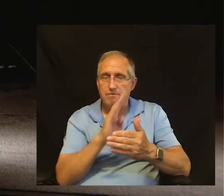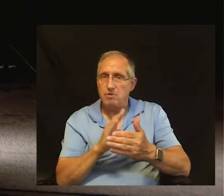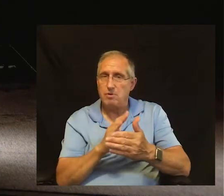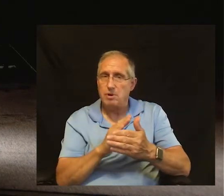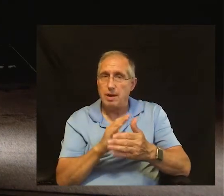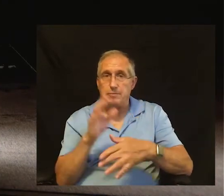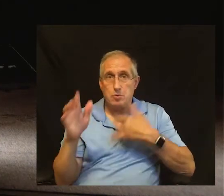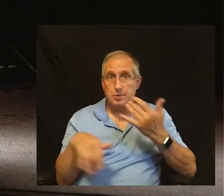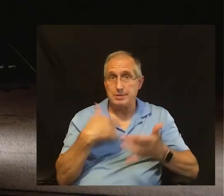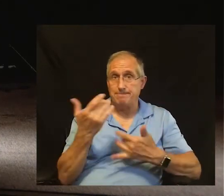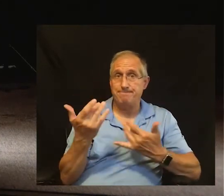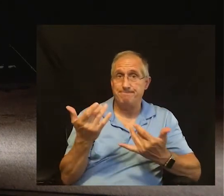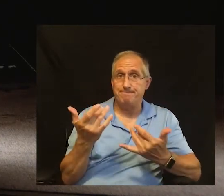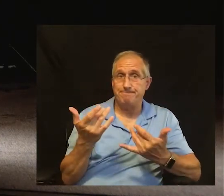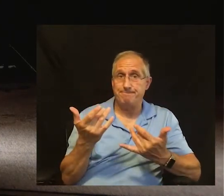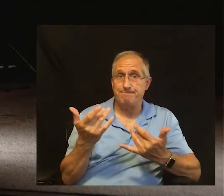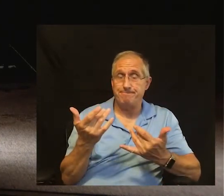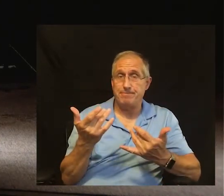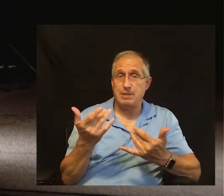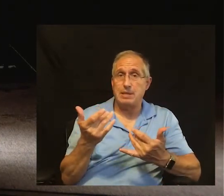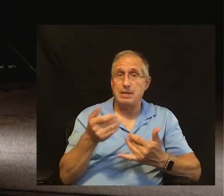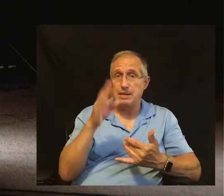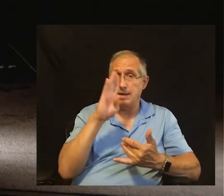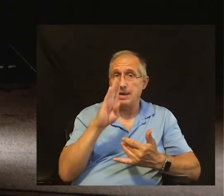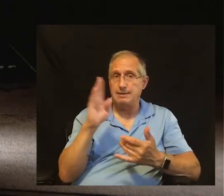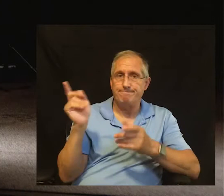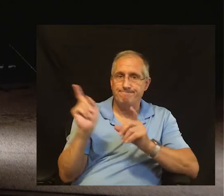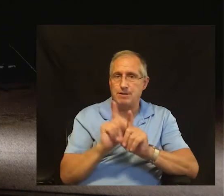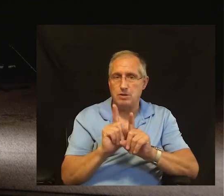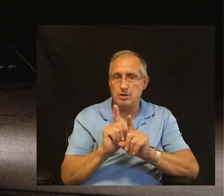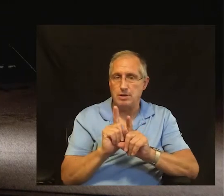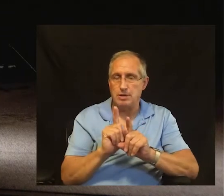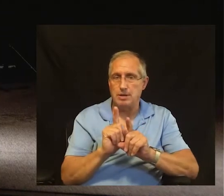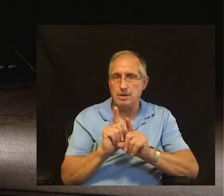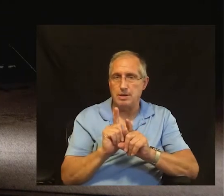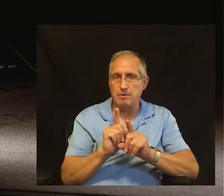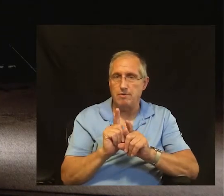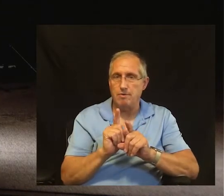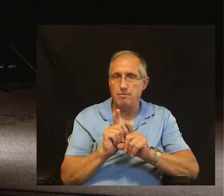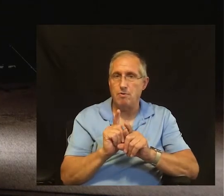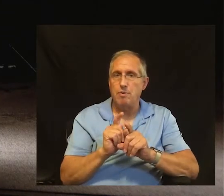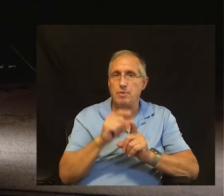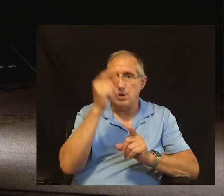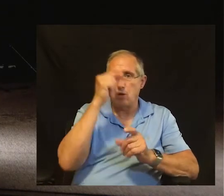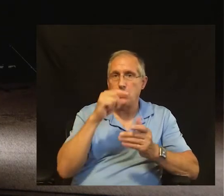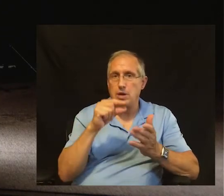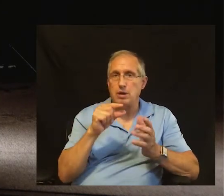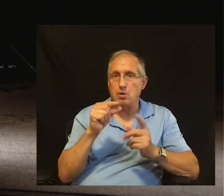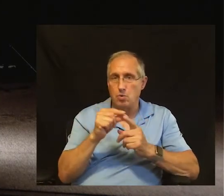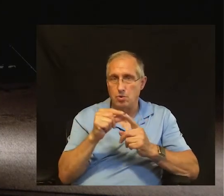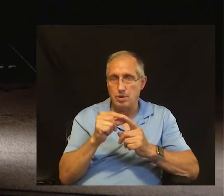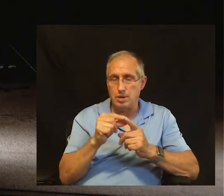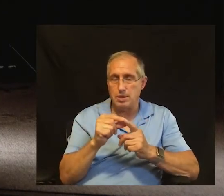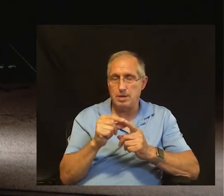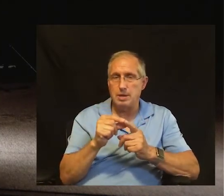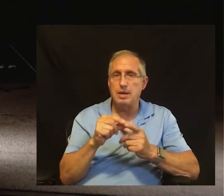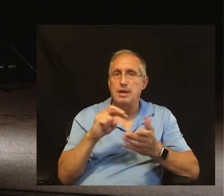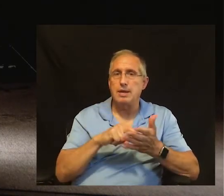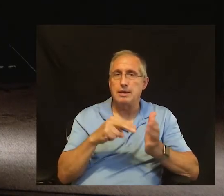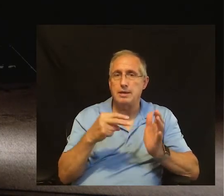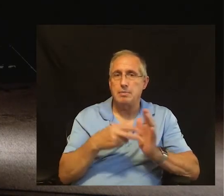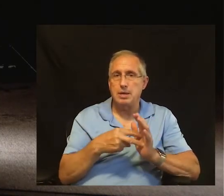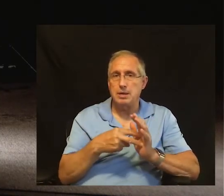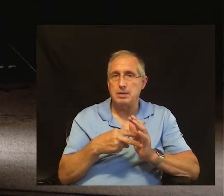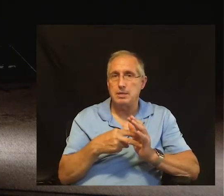before. Never. I'm so excited about it. God is at hand, and literally, from the root Greek word here, the root